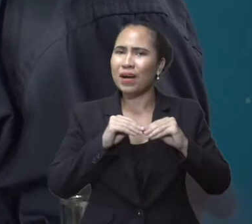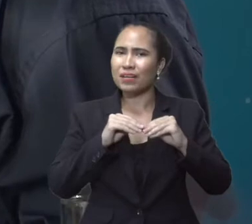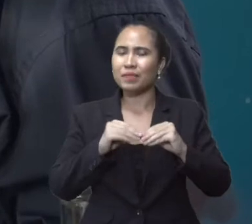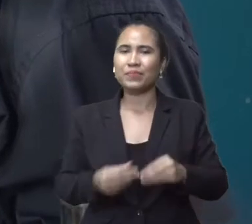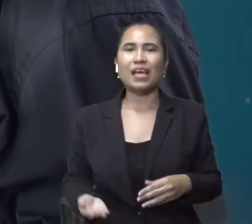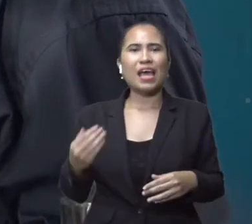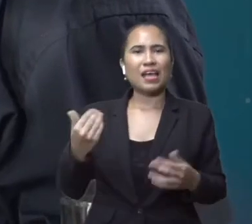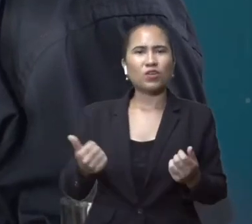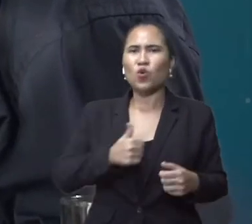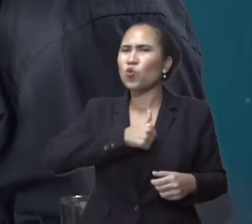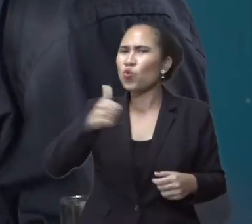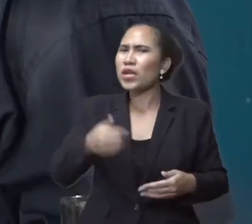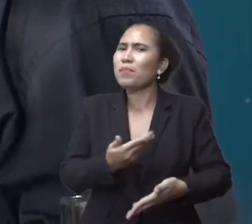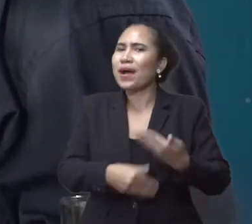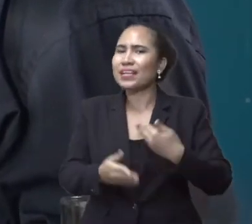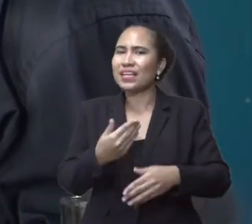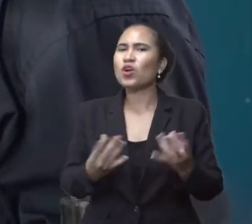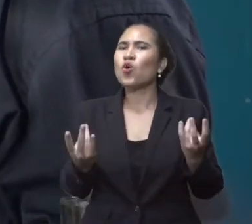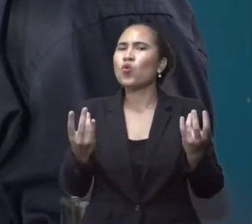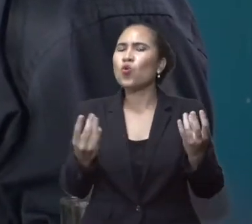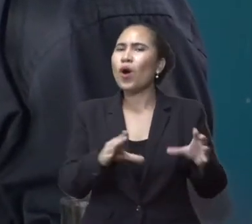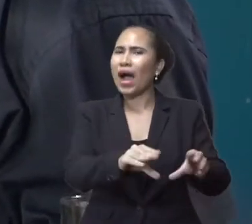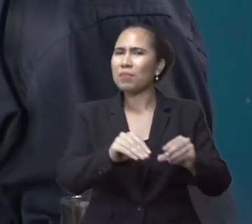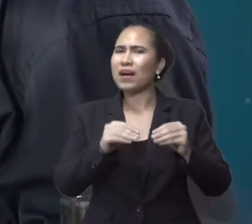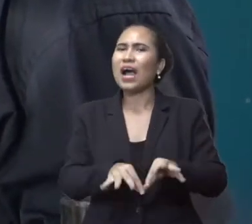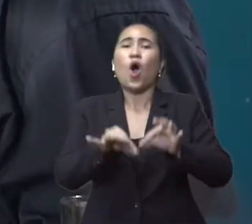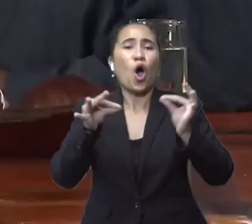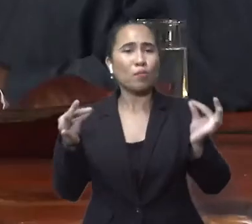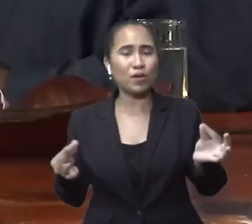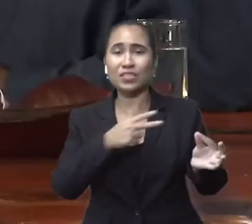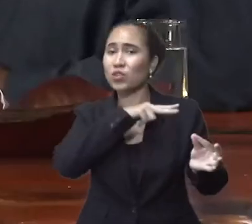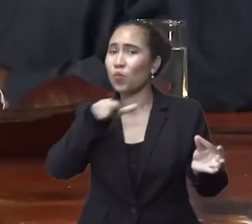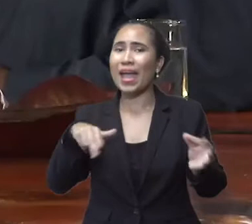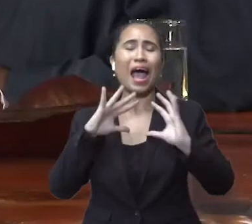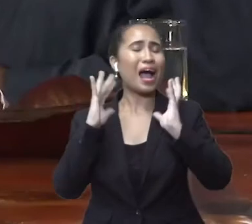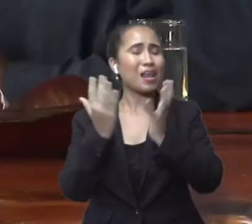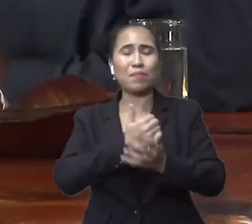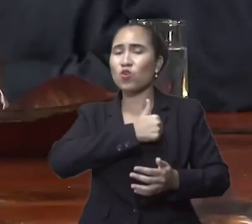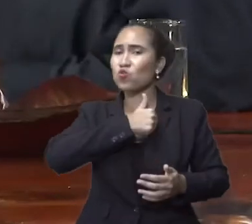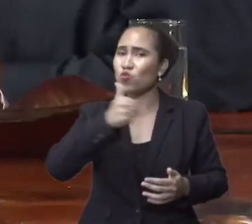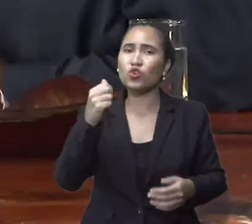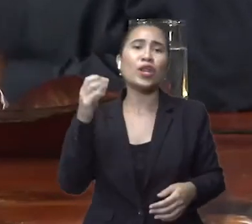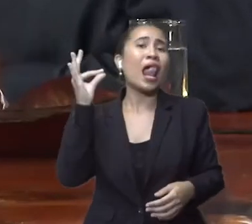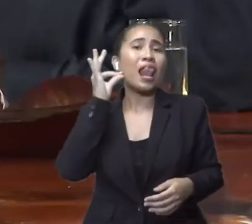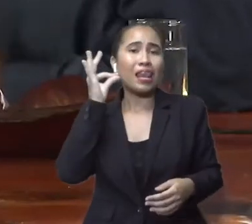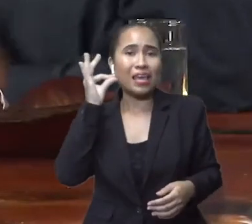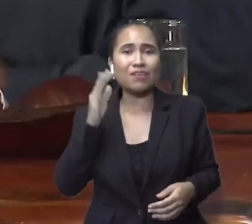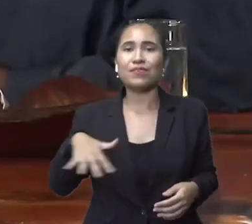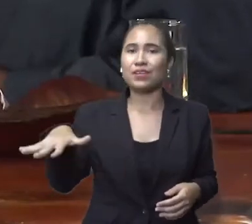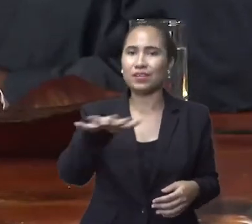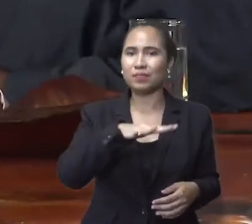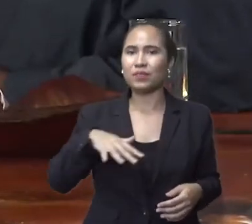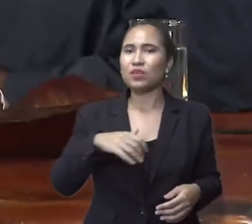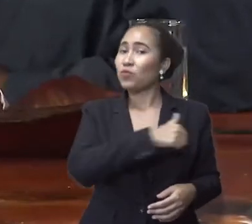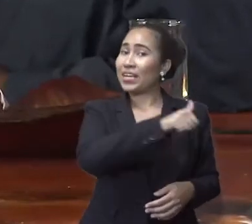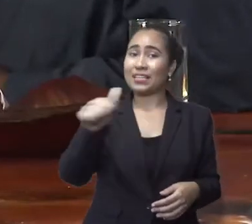eco-friendly ways of production, but also eco-friendly ways of living, so that we can all live in an environment which is also very